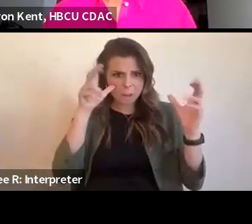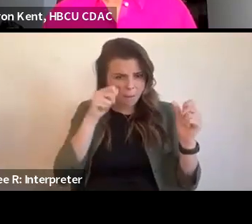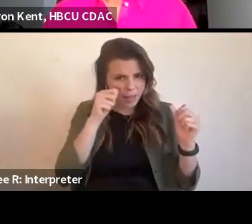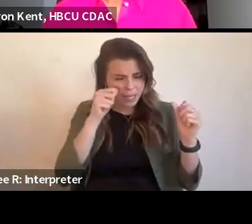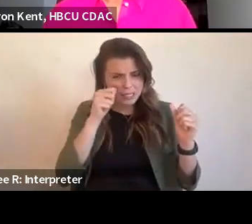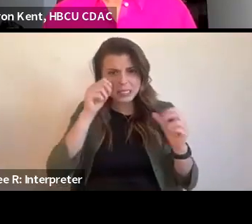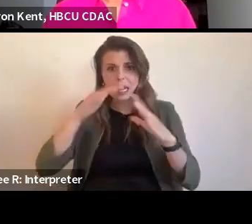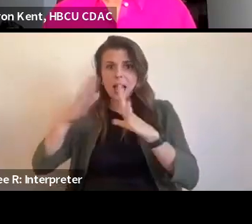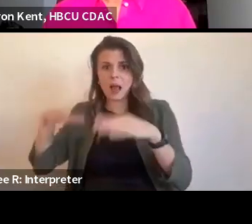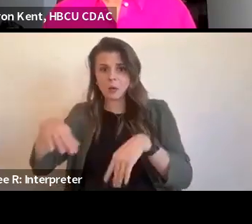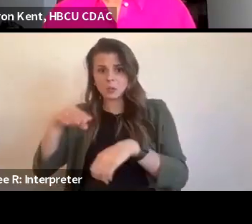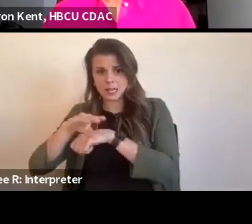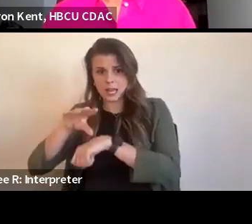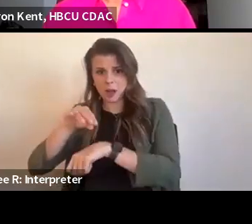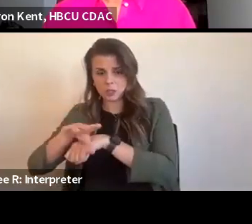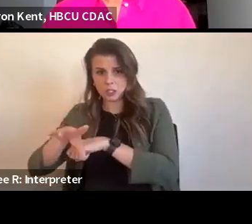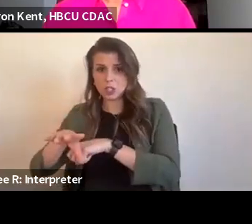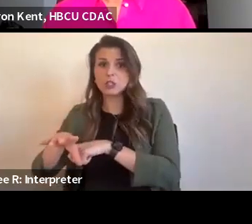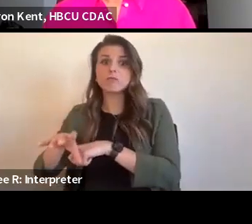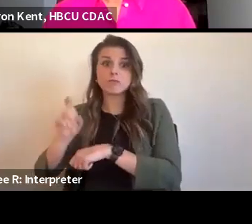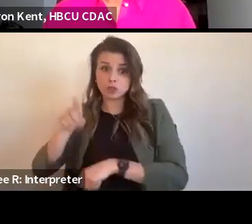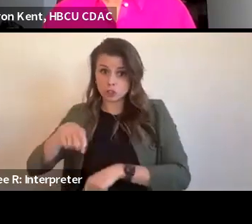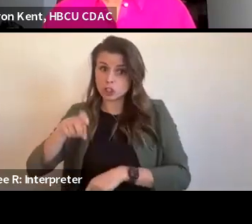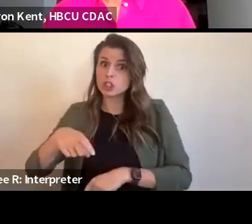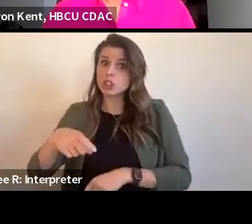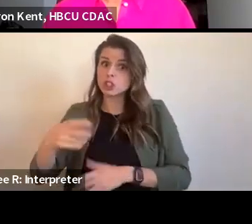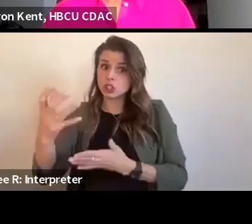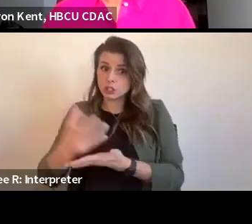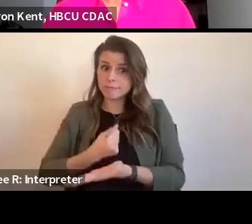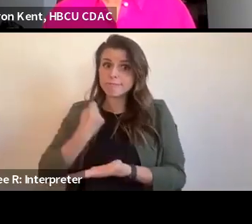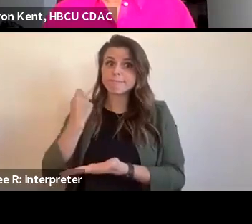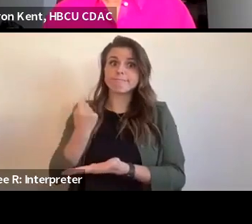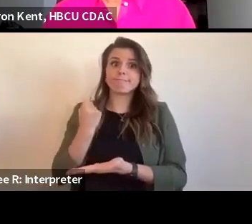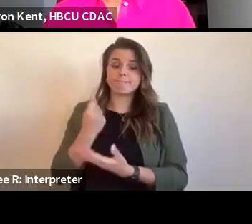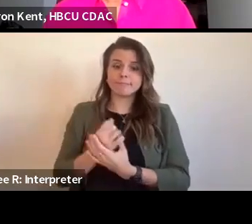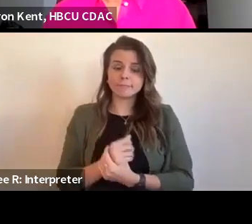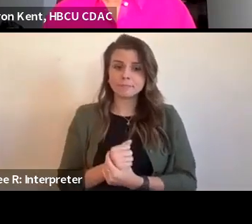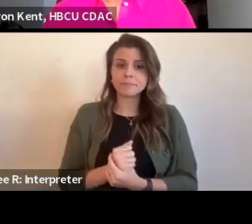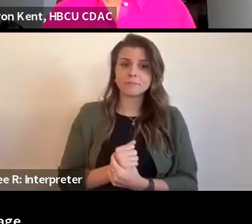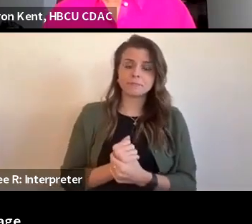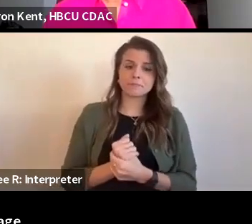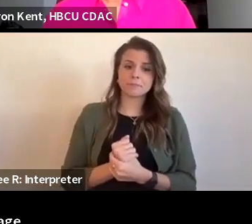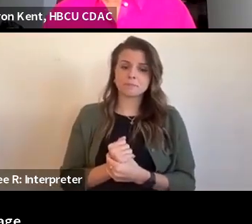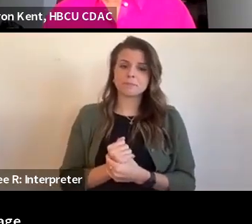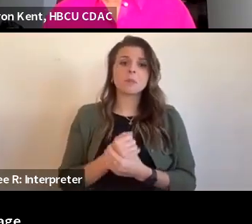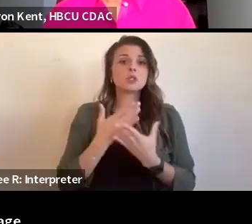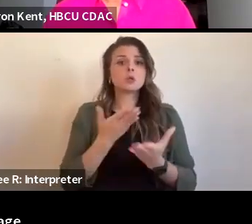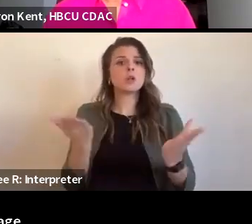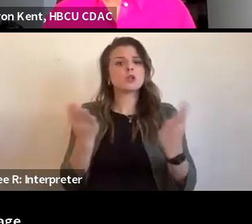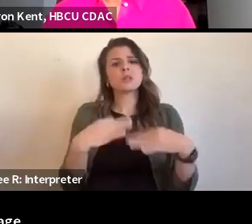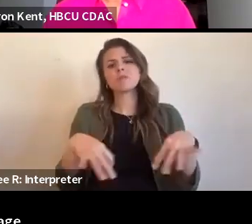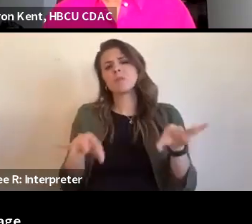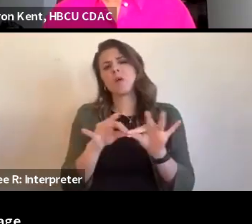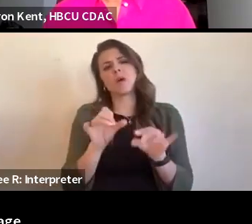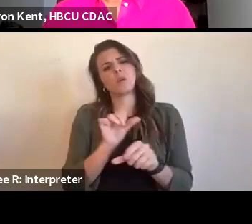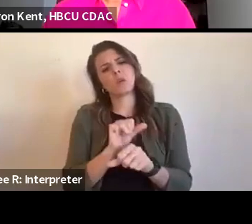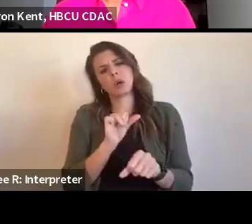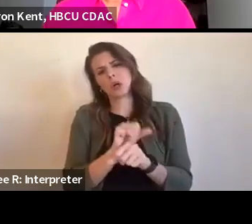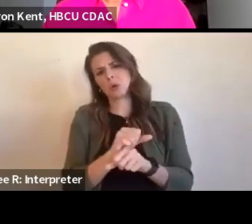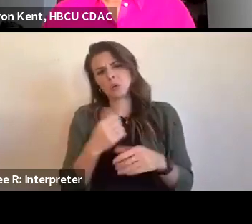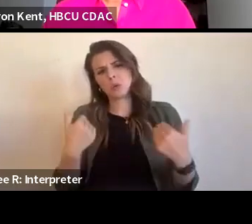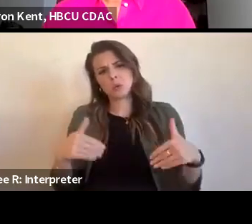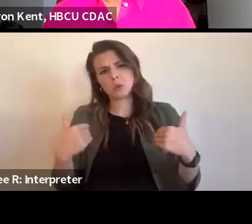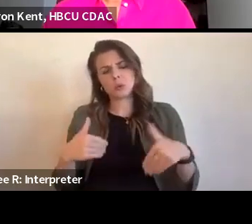housing counselors could and should take advantage of. But you're also just doing really important work, and it